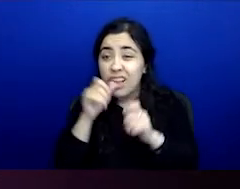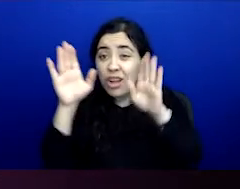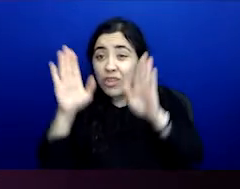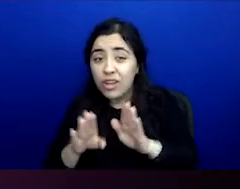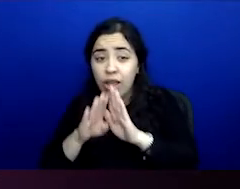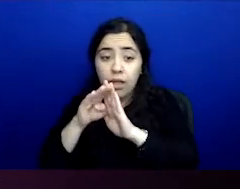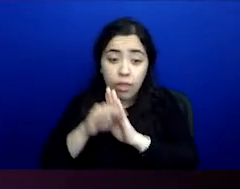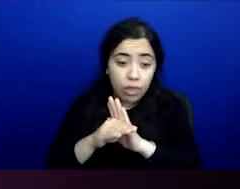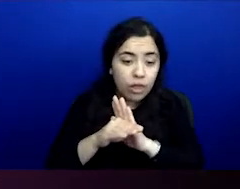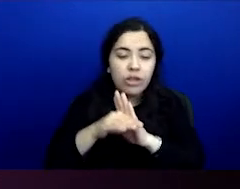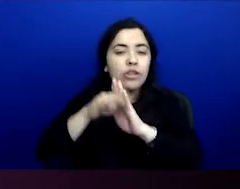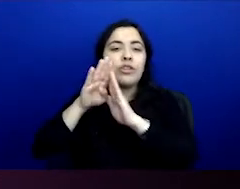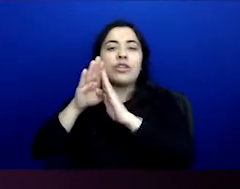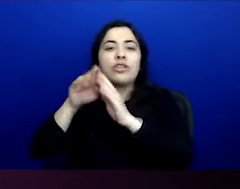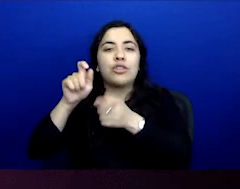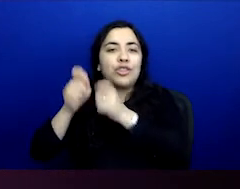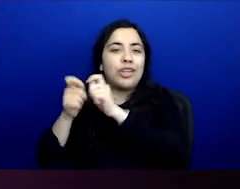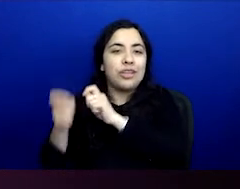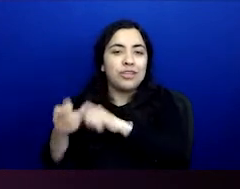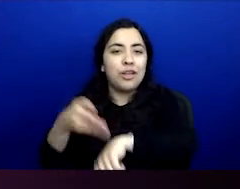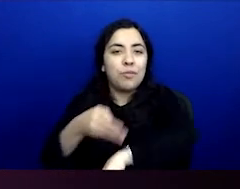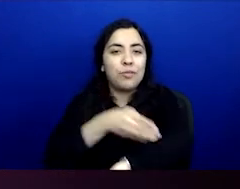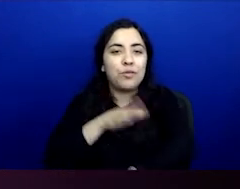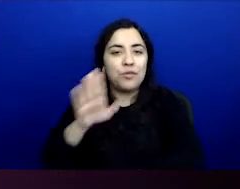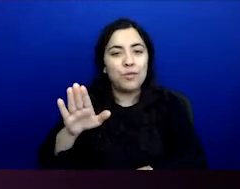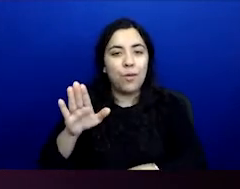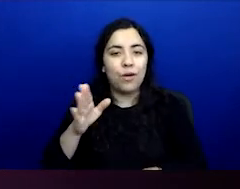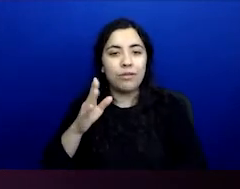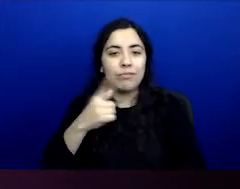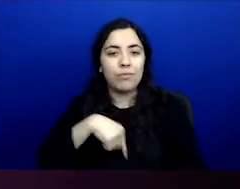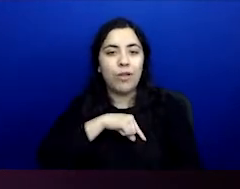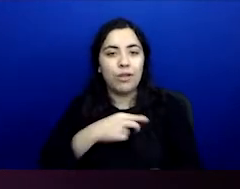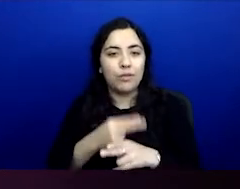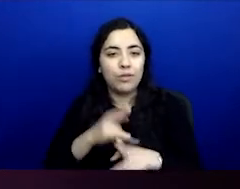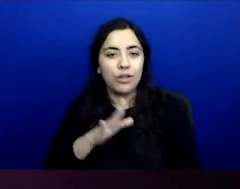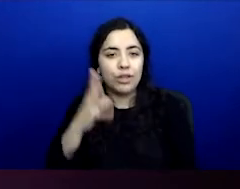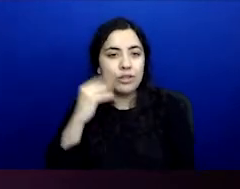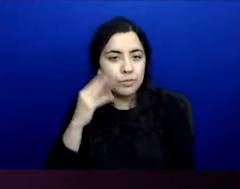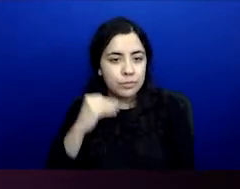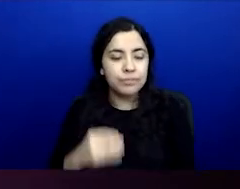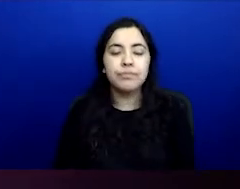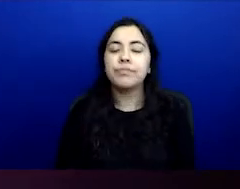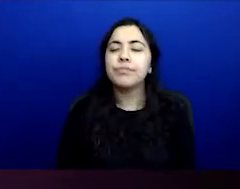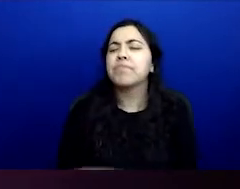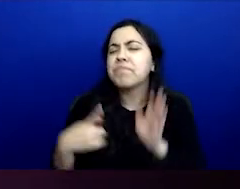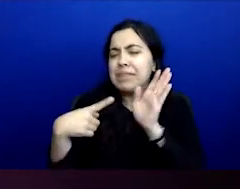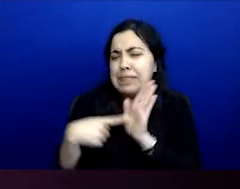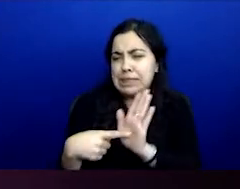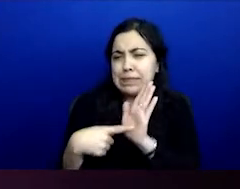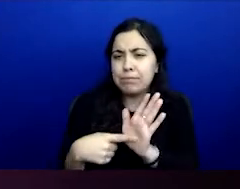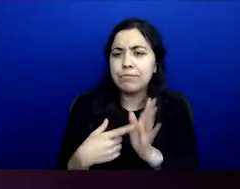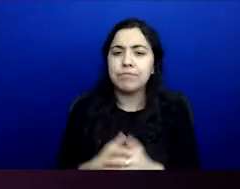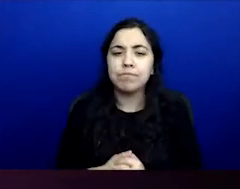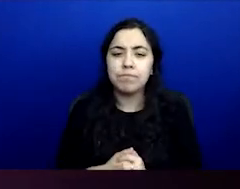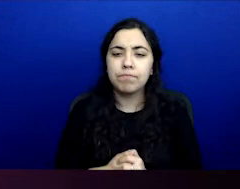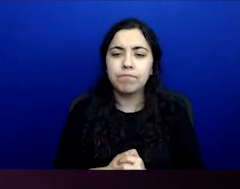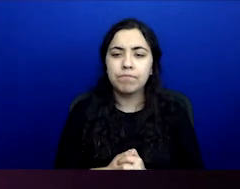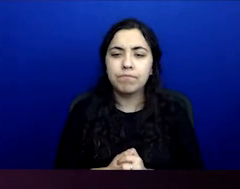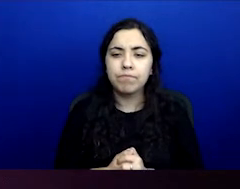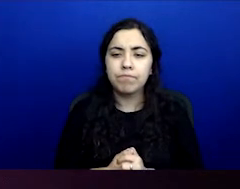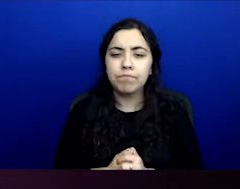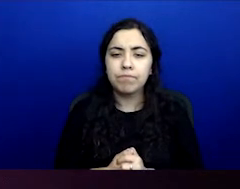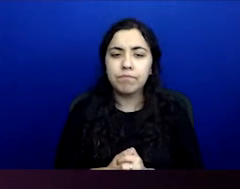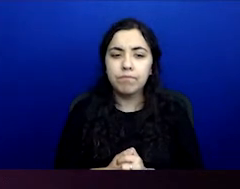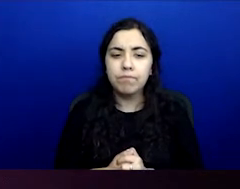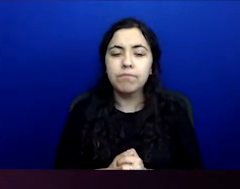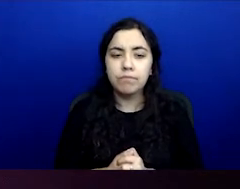can revert that back and improve those vitals. So let's talk about an example of how we